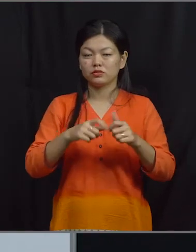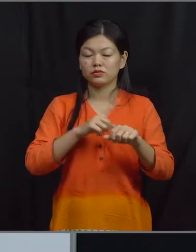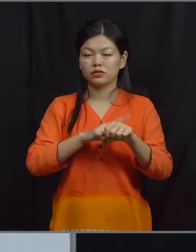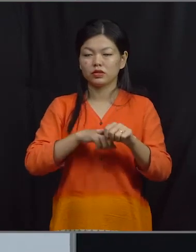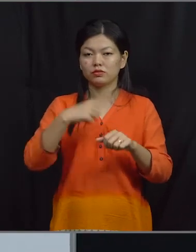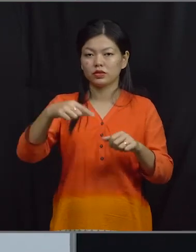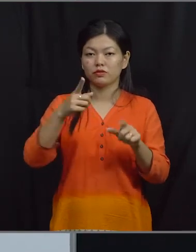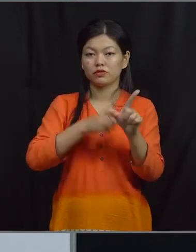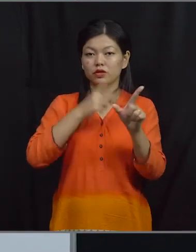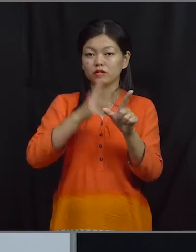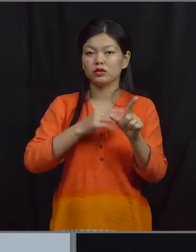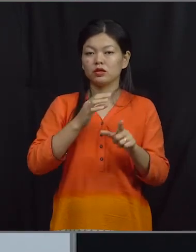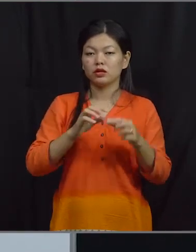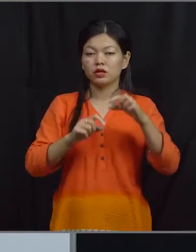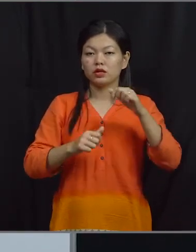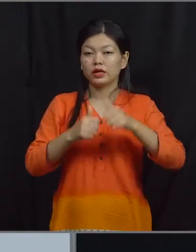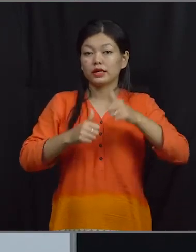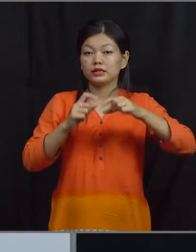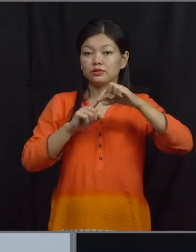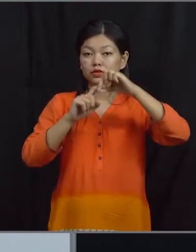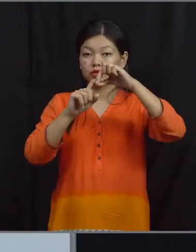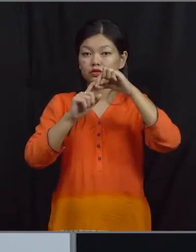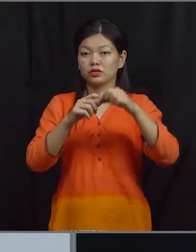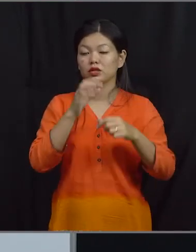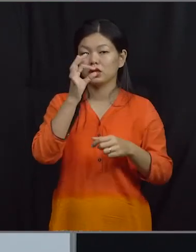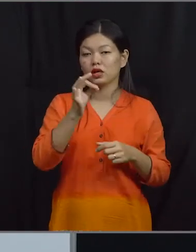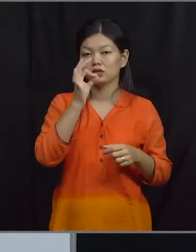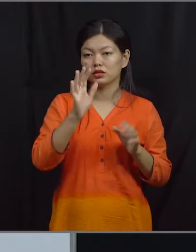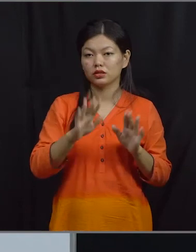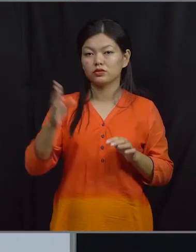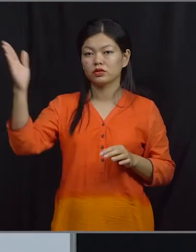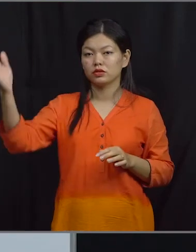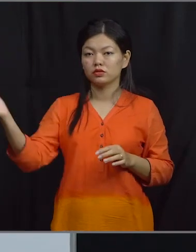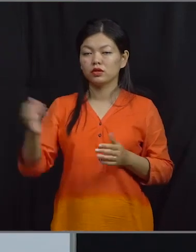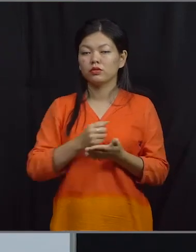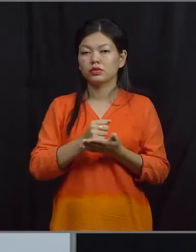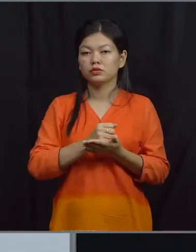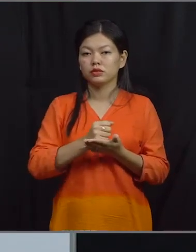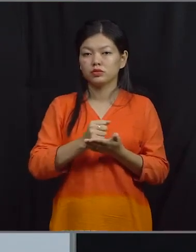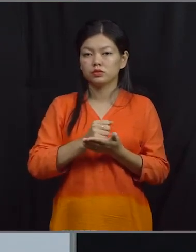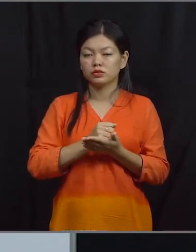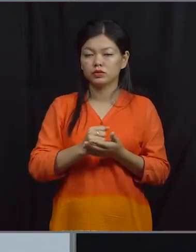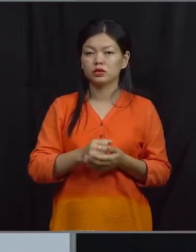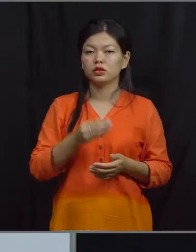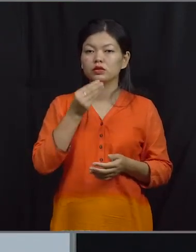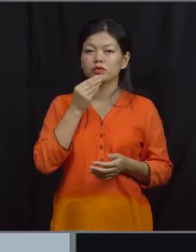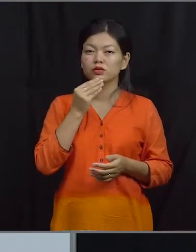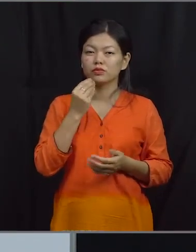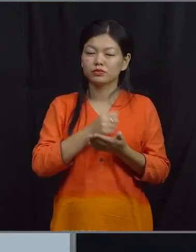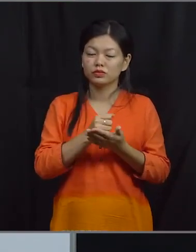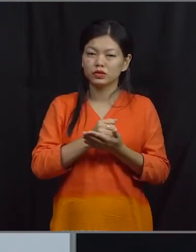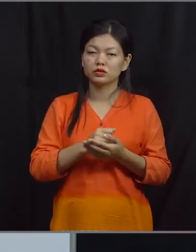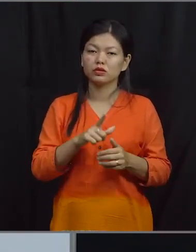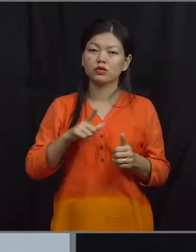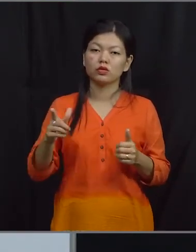here for 6 mark, both in CBSE and NBSE. So please practice all the problems in your textbooks.